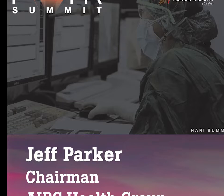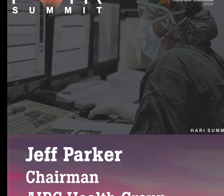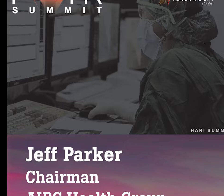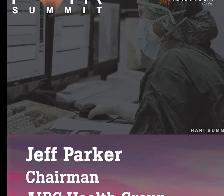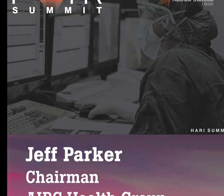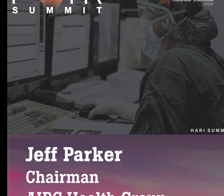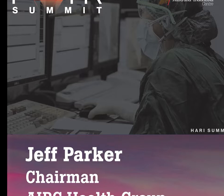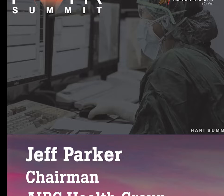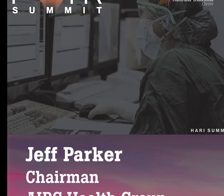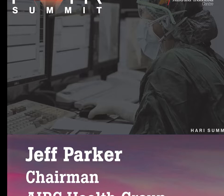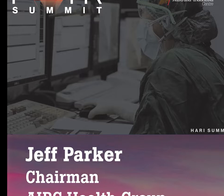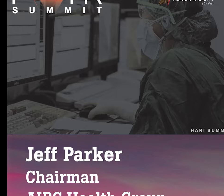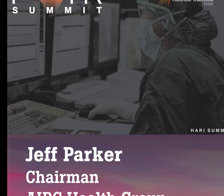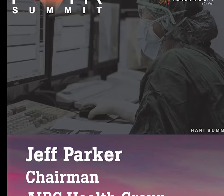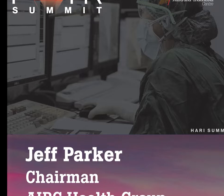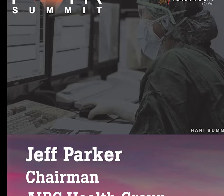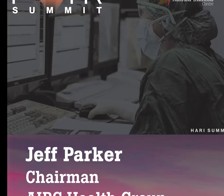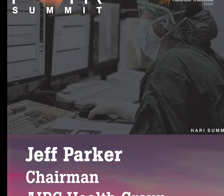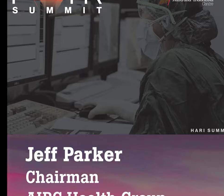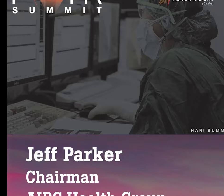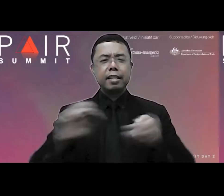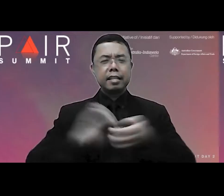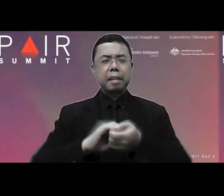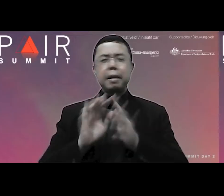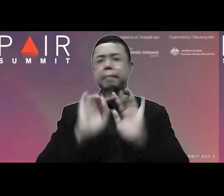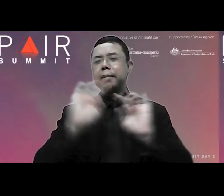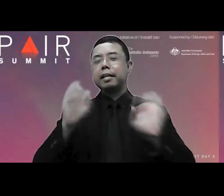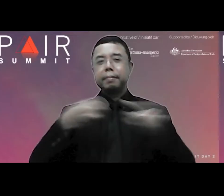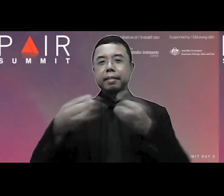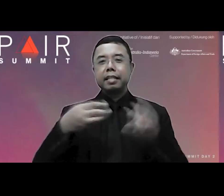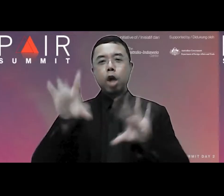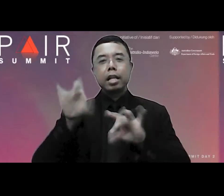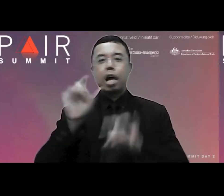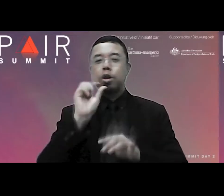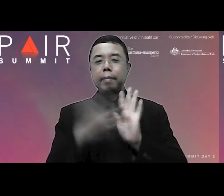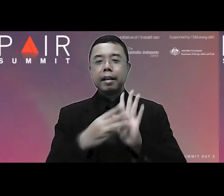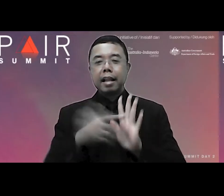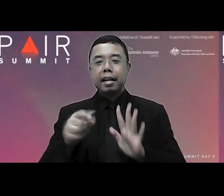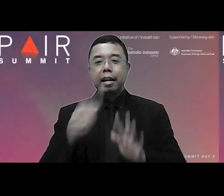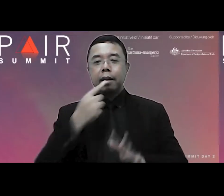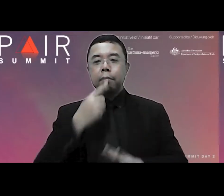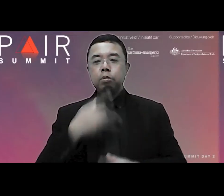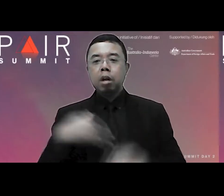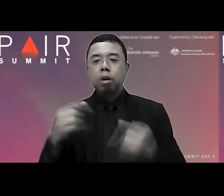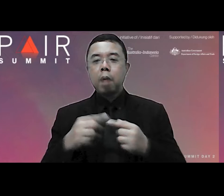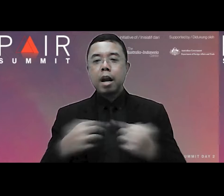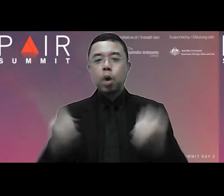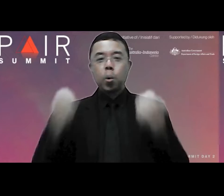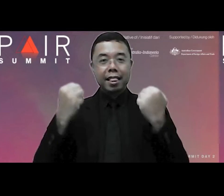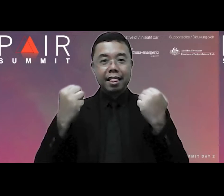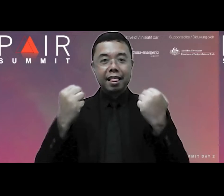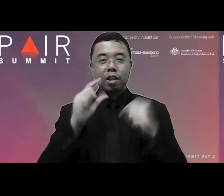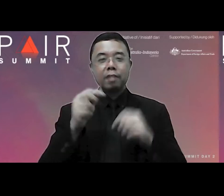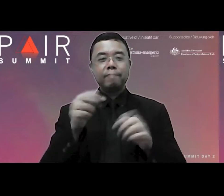Australian businesses in this field and has a strong connection to Indonesia as well, and has been working